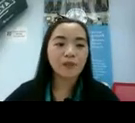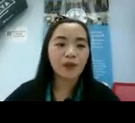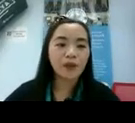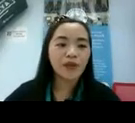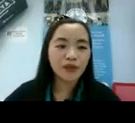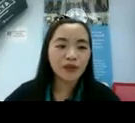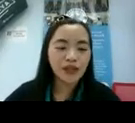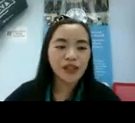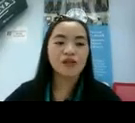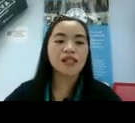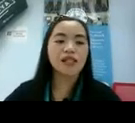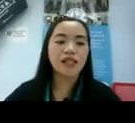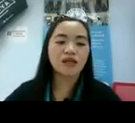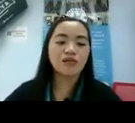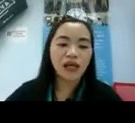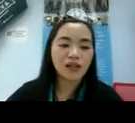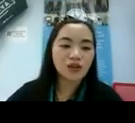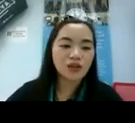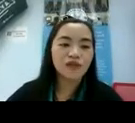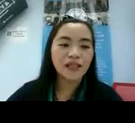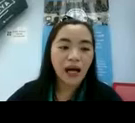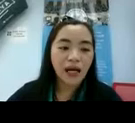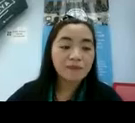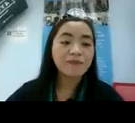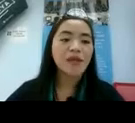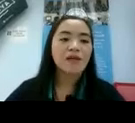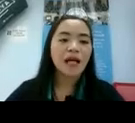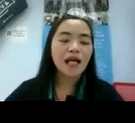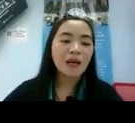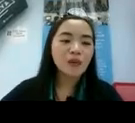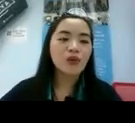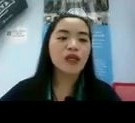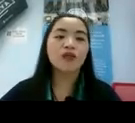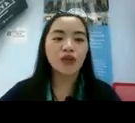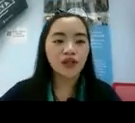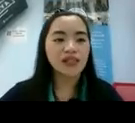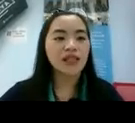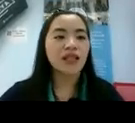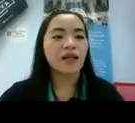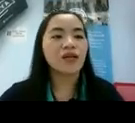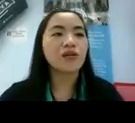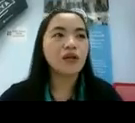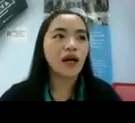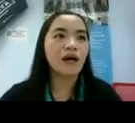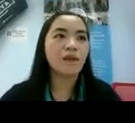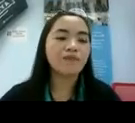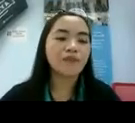pwede pong manood. You just need to take note of the time para alam nyo po kung anong oras